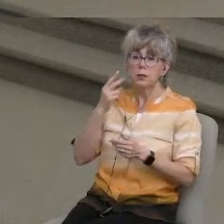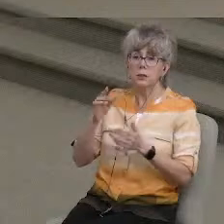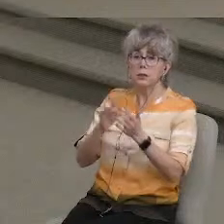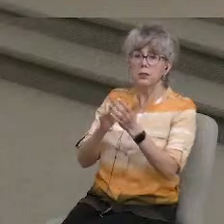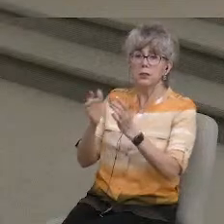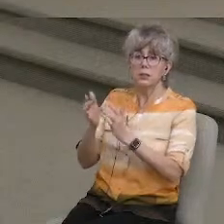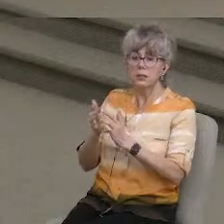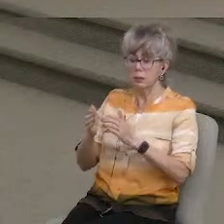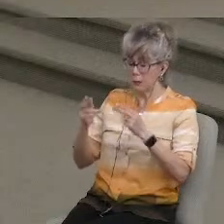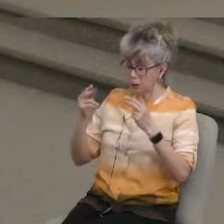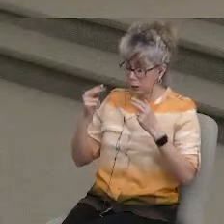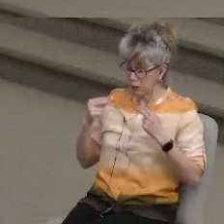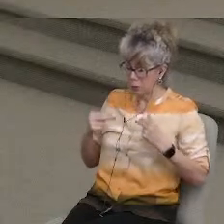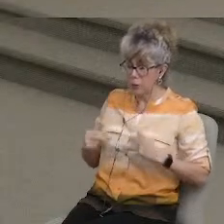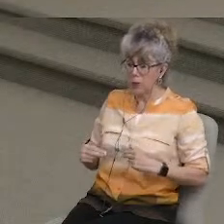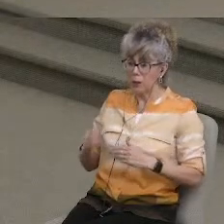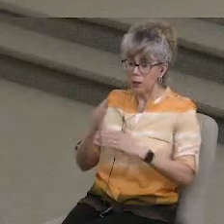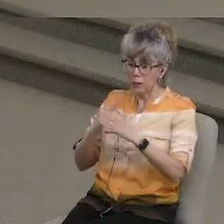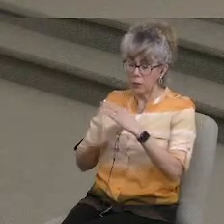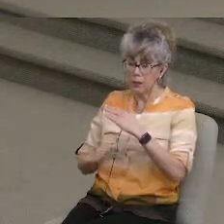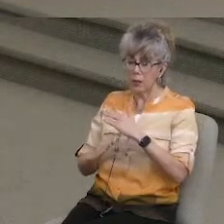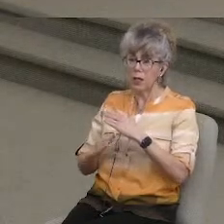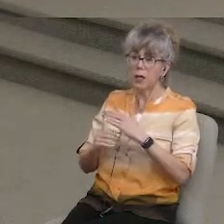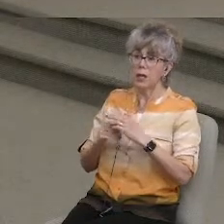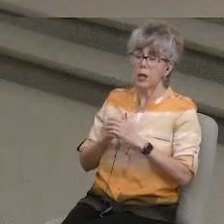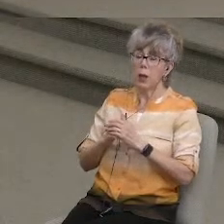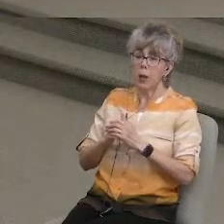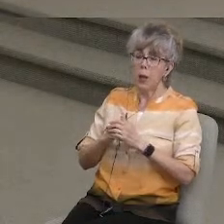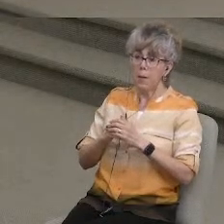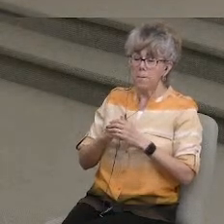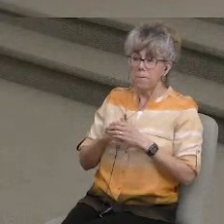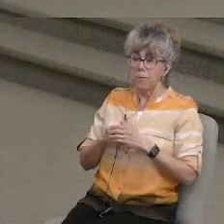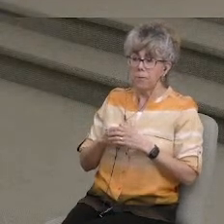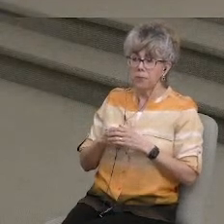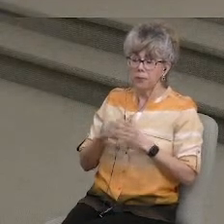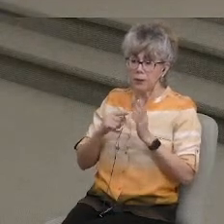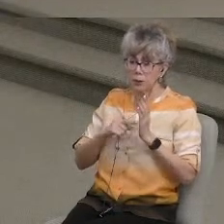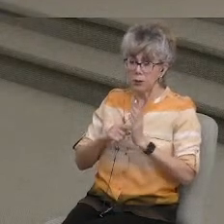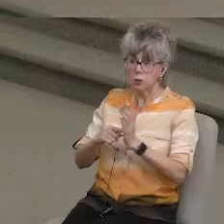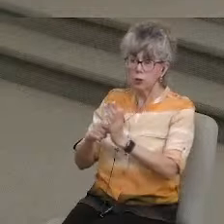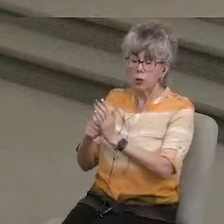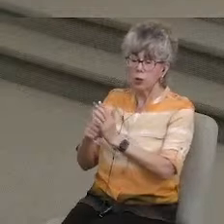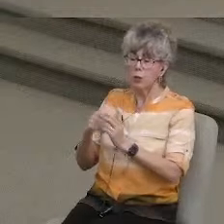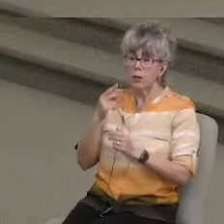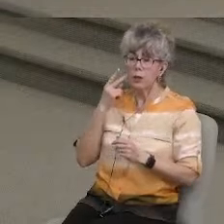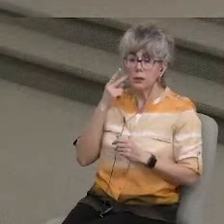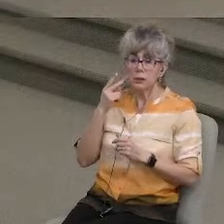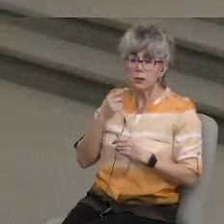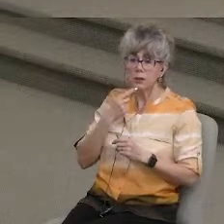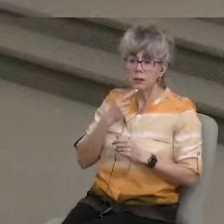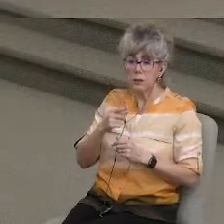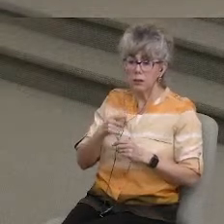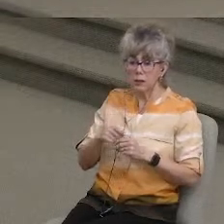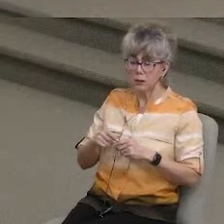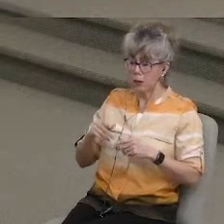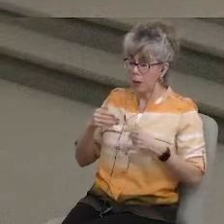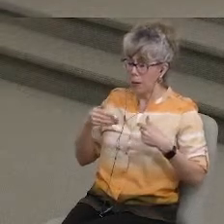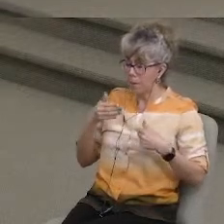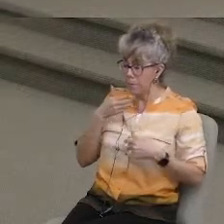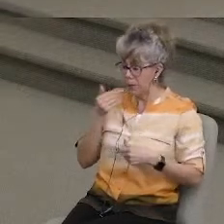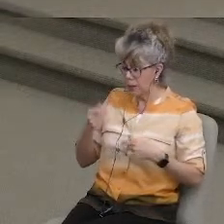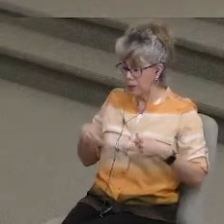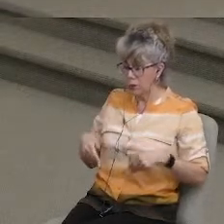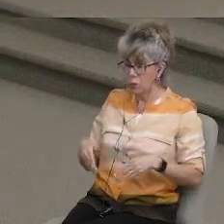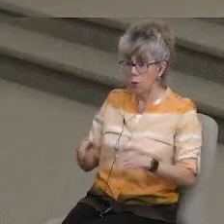humility manifested. Paul writes about it in Philippians 2. And he says, the best way to live, the best way